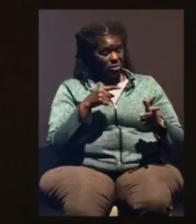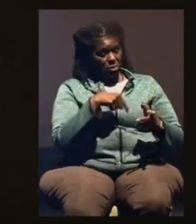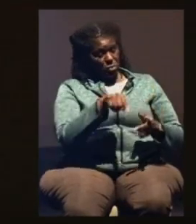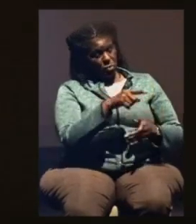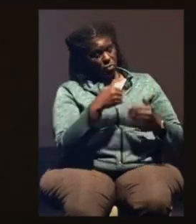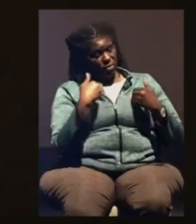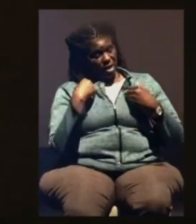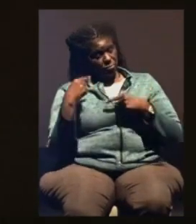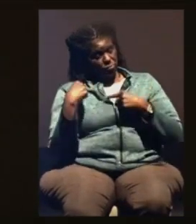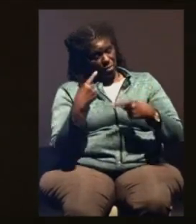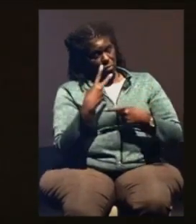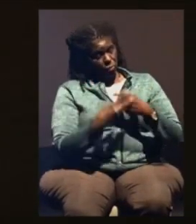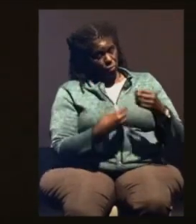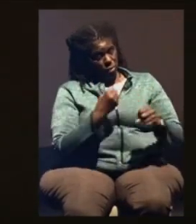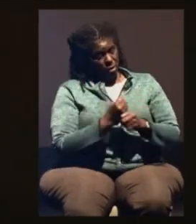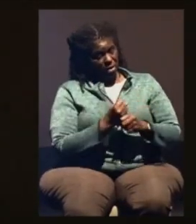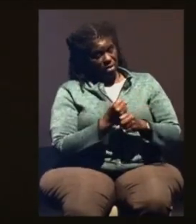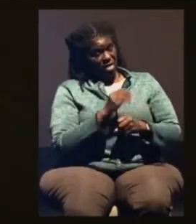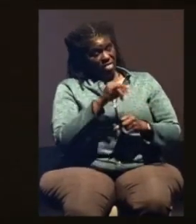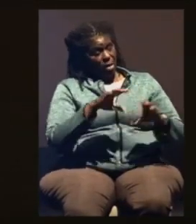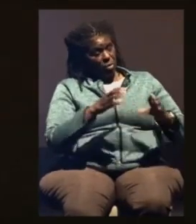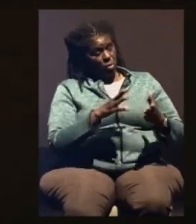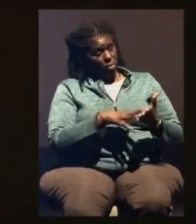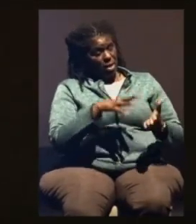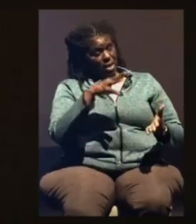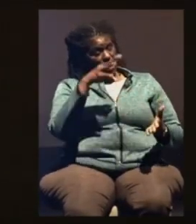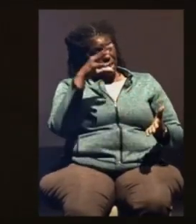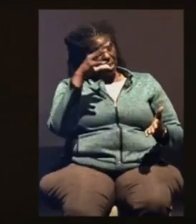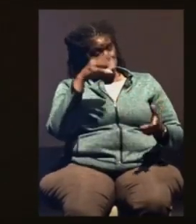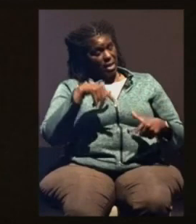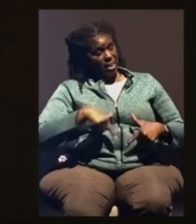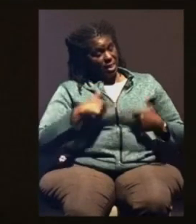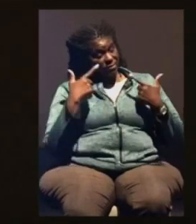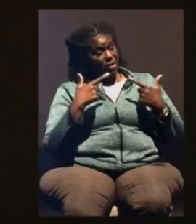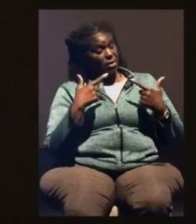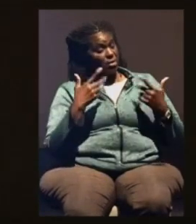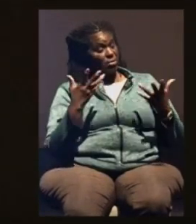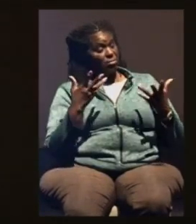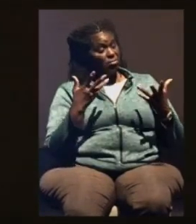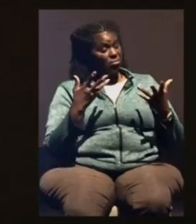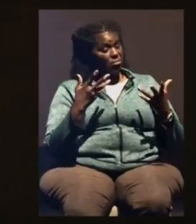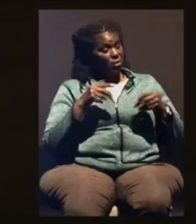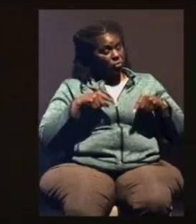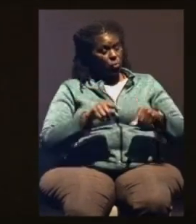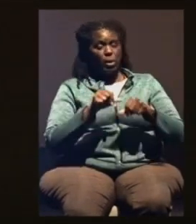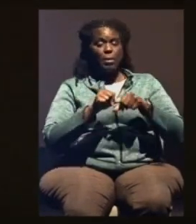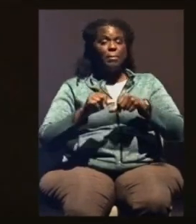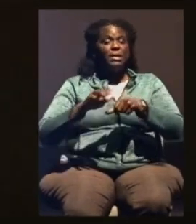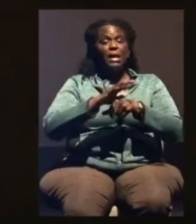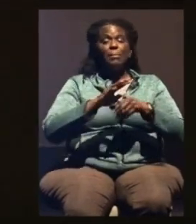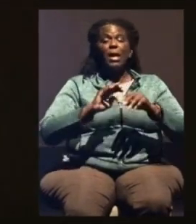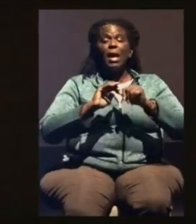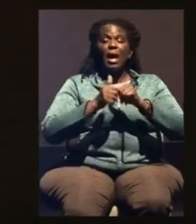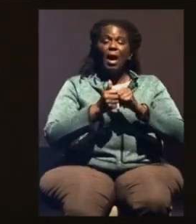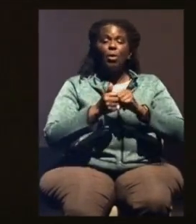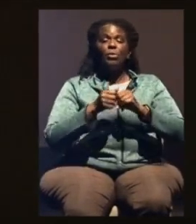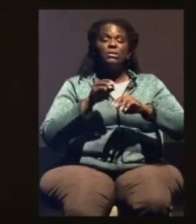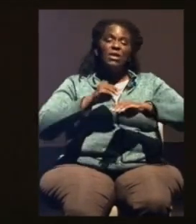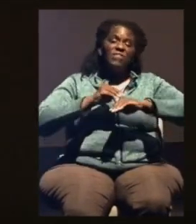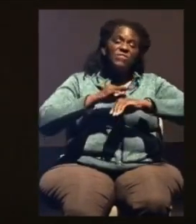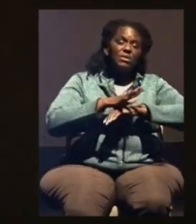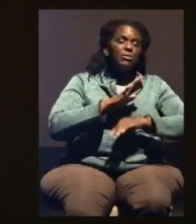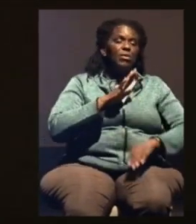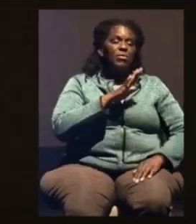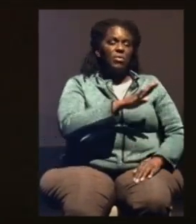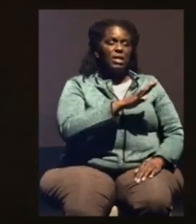been living in the extraordinary circumstances of the pandemic. How has that affected their outlook, as far as you can